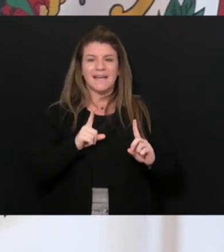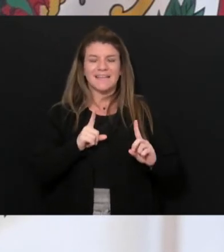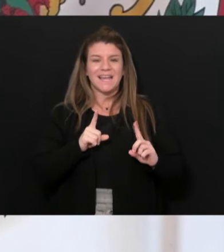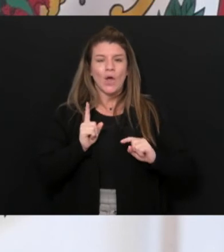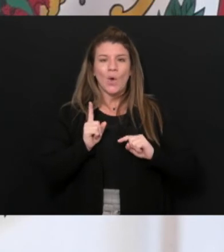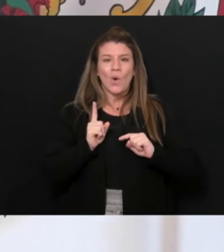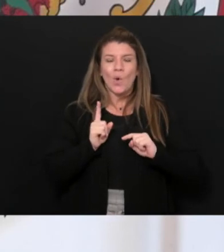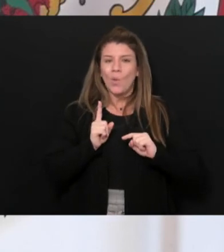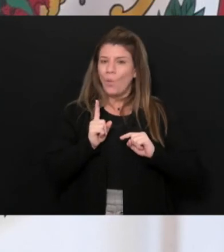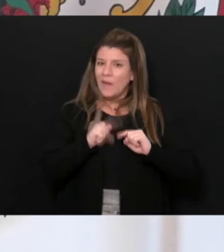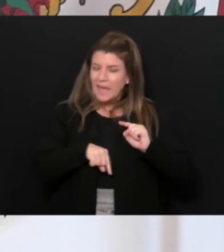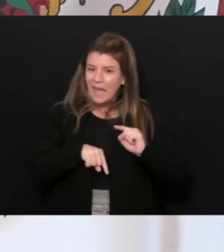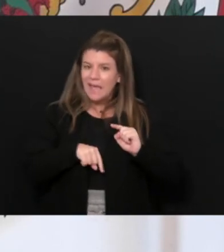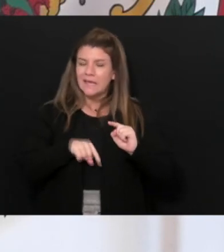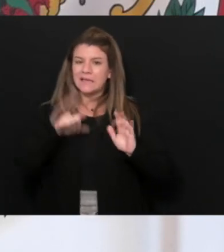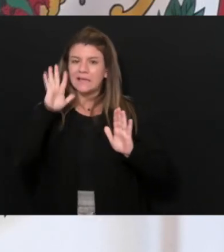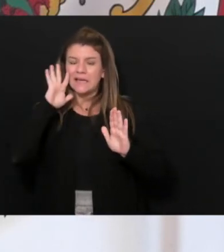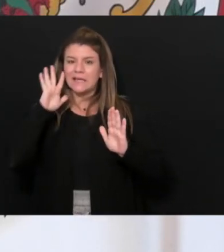really expect,